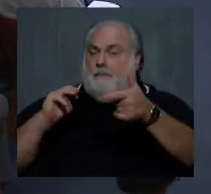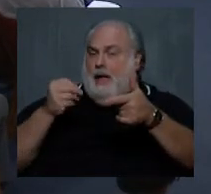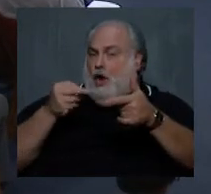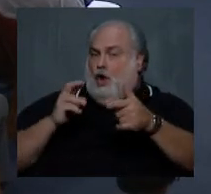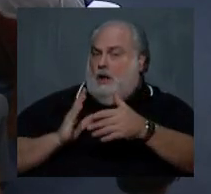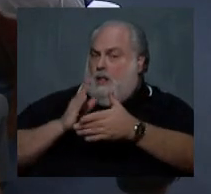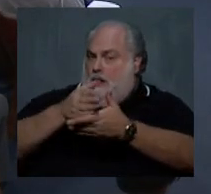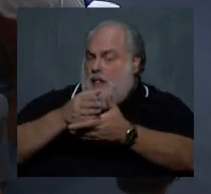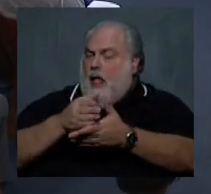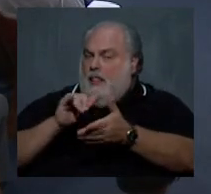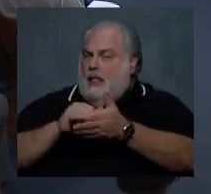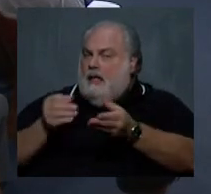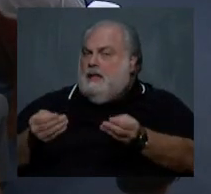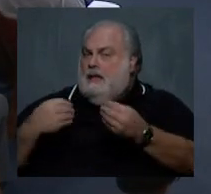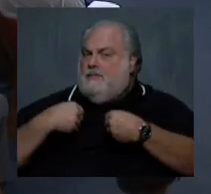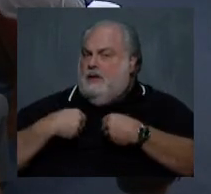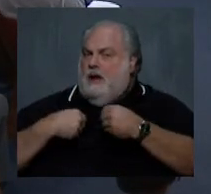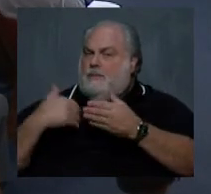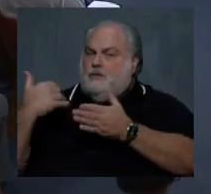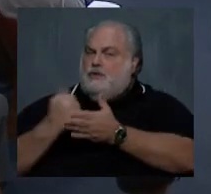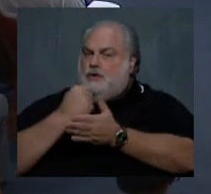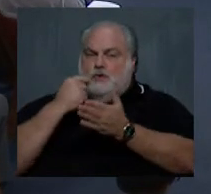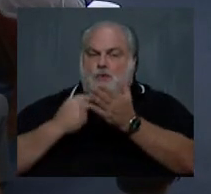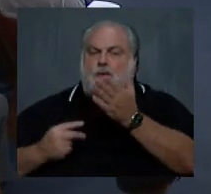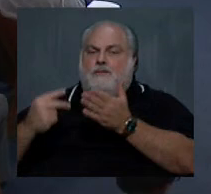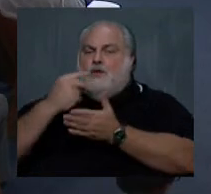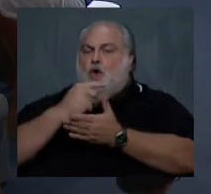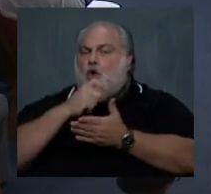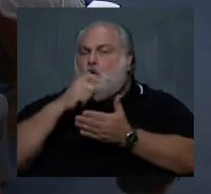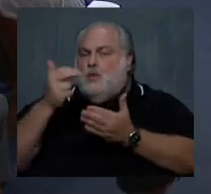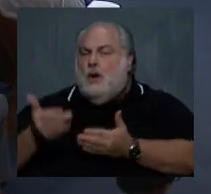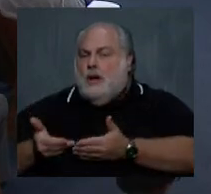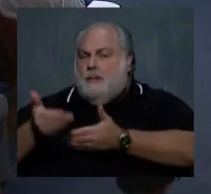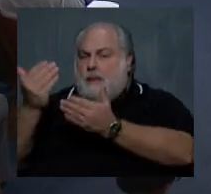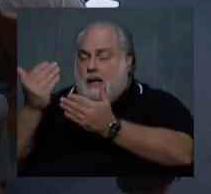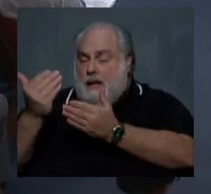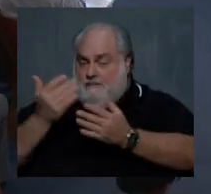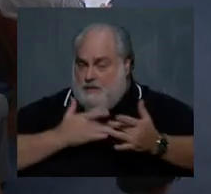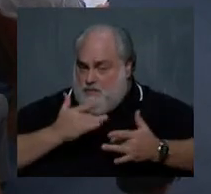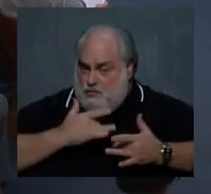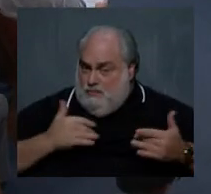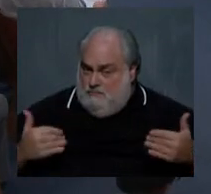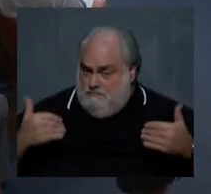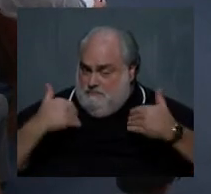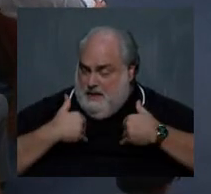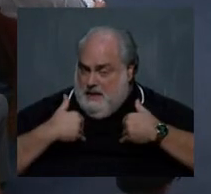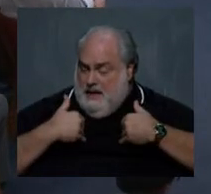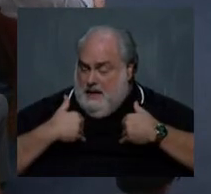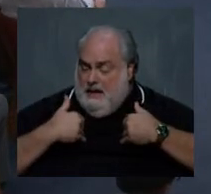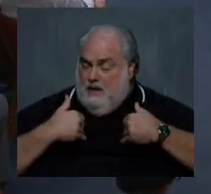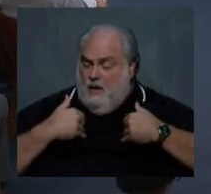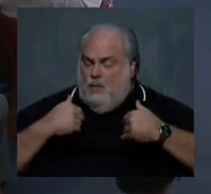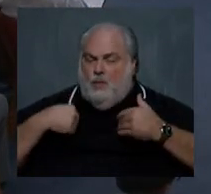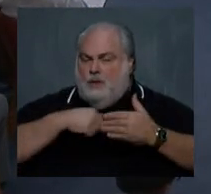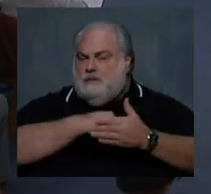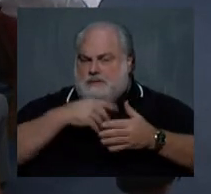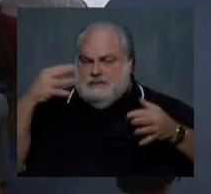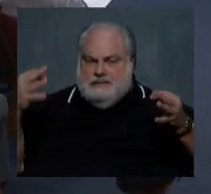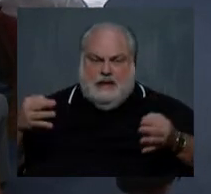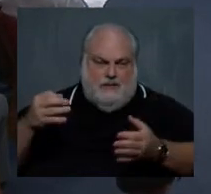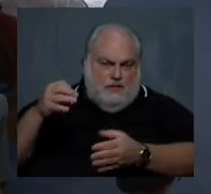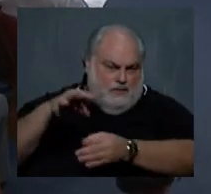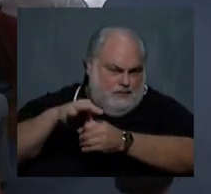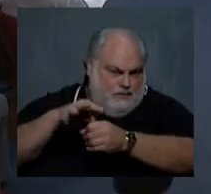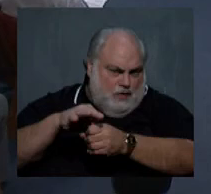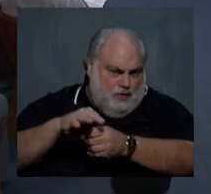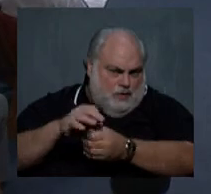review who they recommend. So if there is some concern about that issue that is brought to my attention, we'll decide on whether we're going to